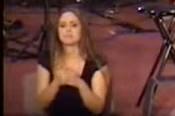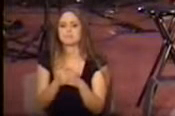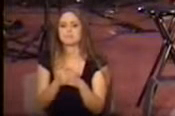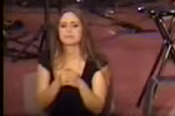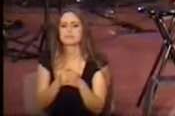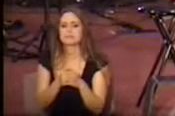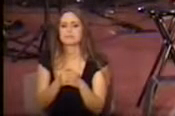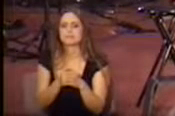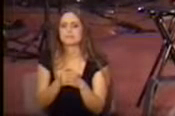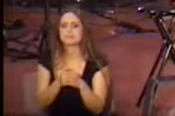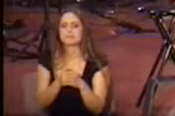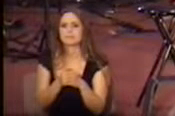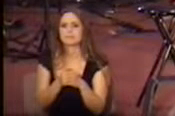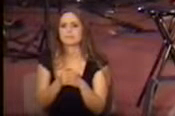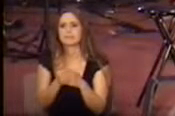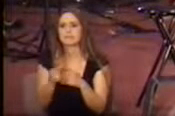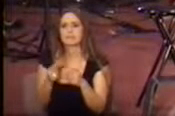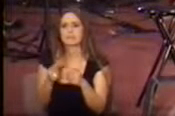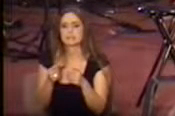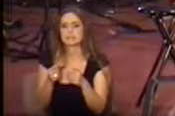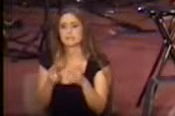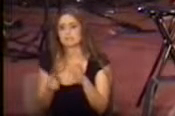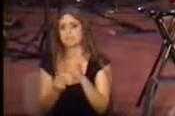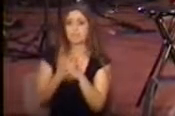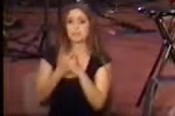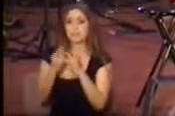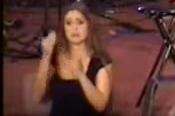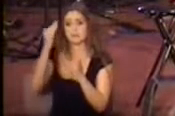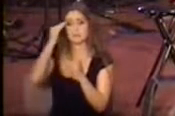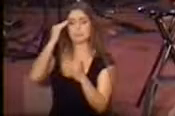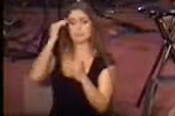it just popped in my brain, but it's in your brain too. NFL is going next.